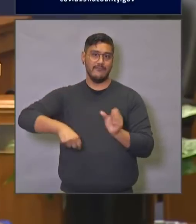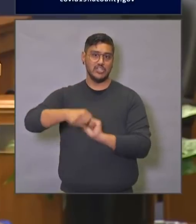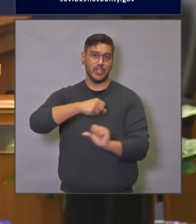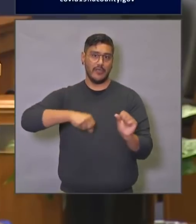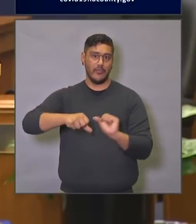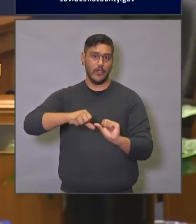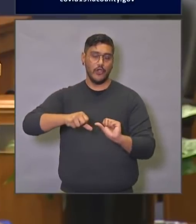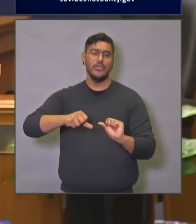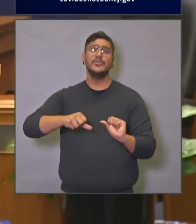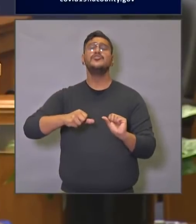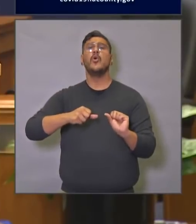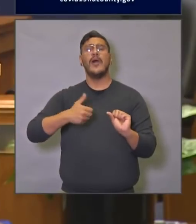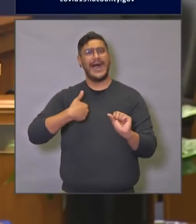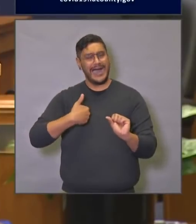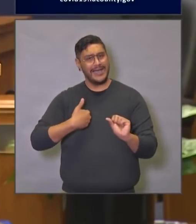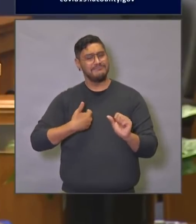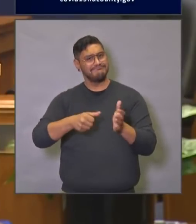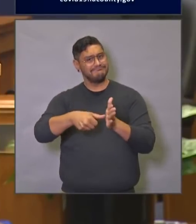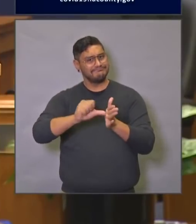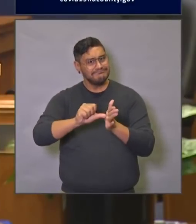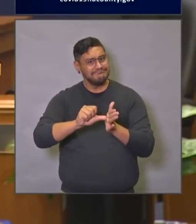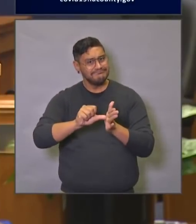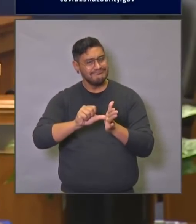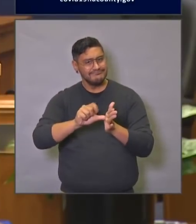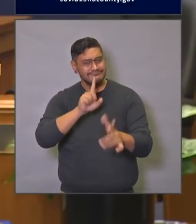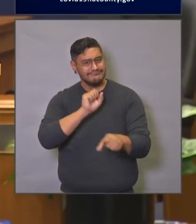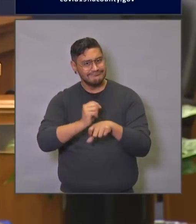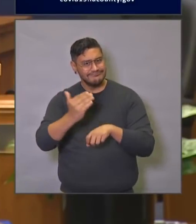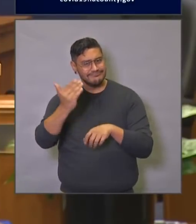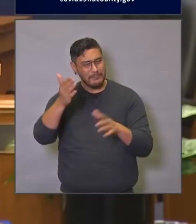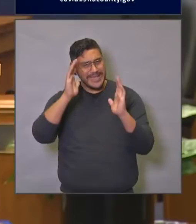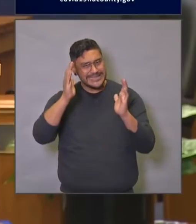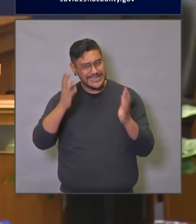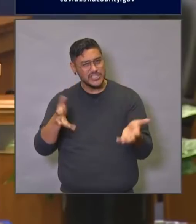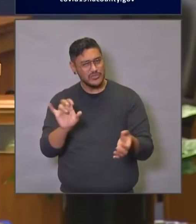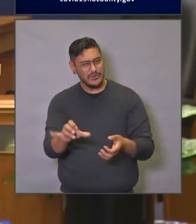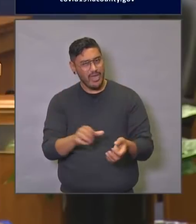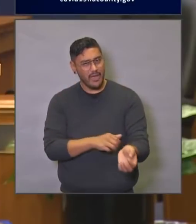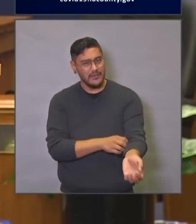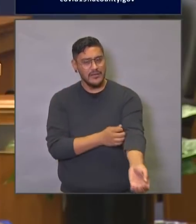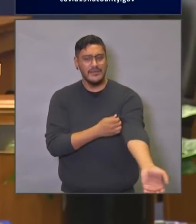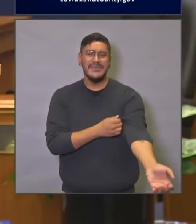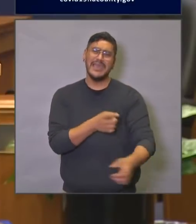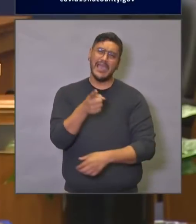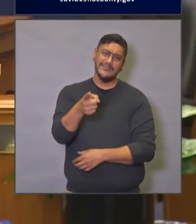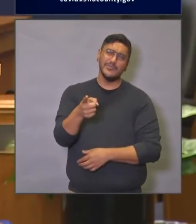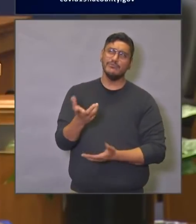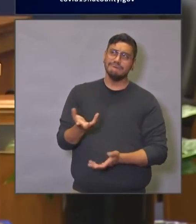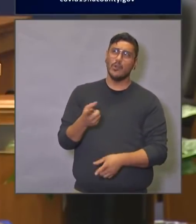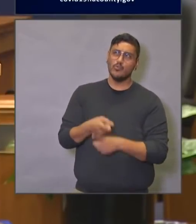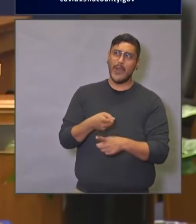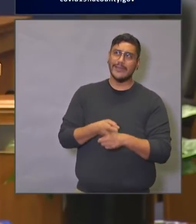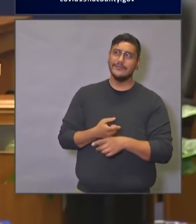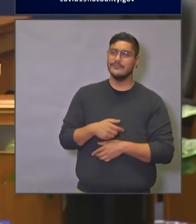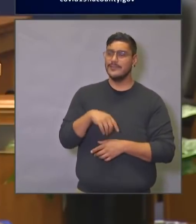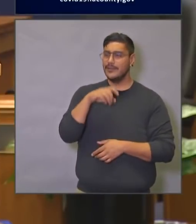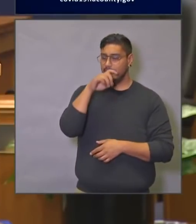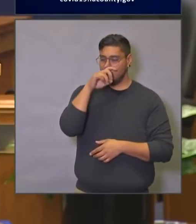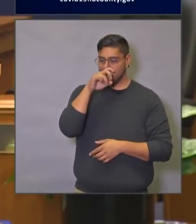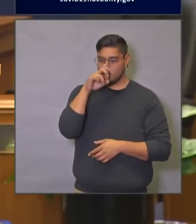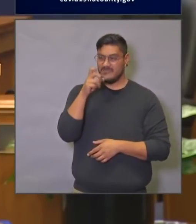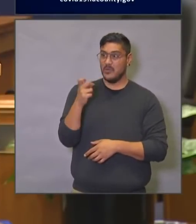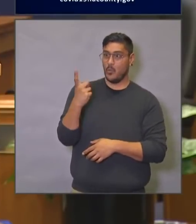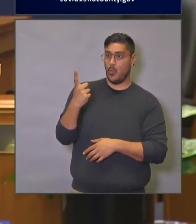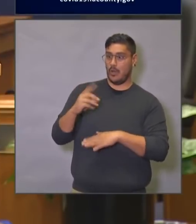to pay a lot of attention to that. And I think you're right in terms of, is one impact of having